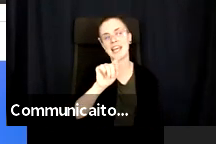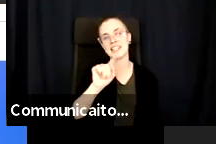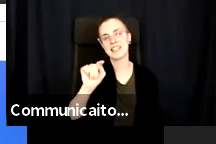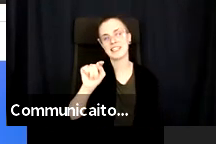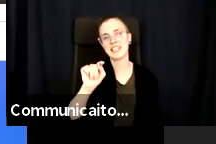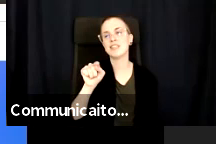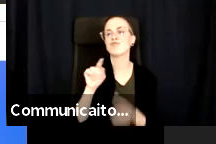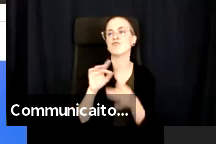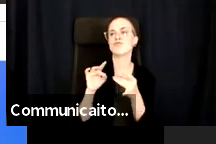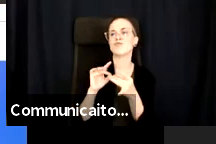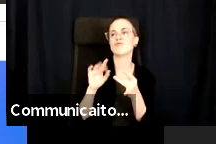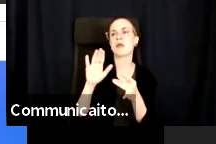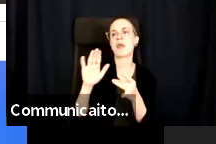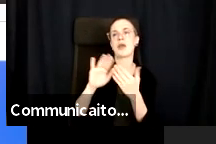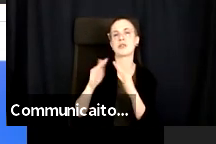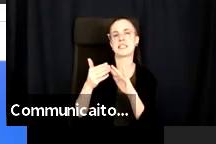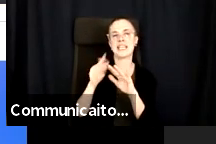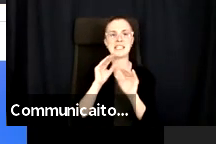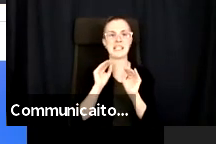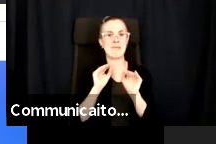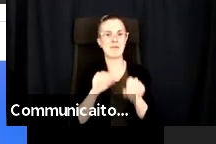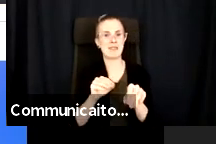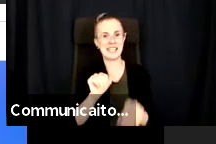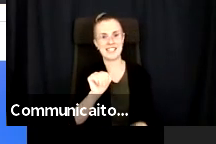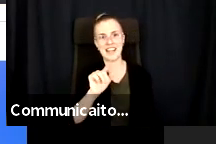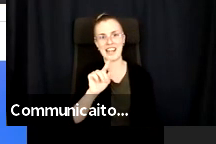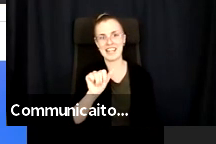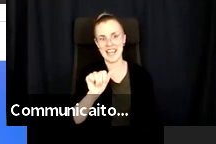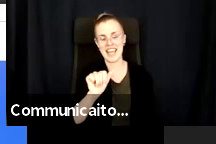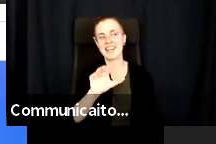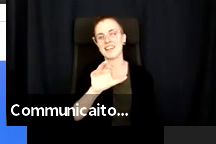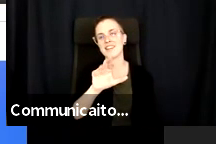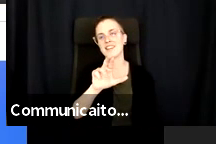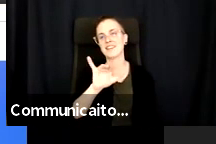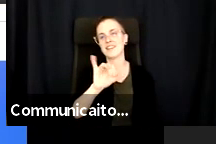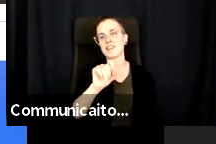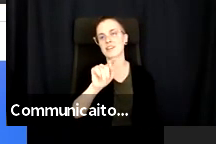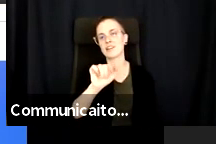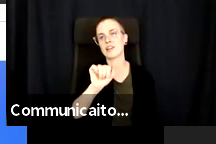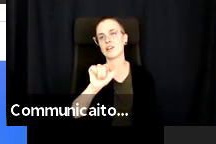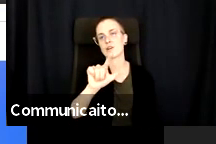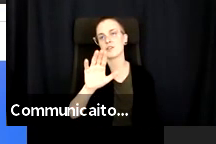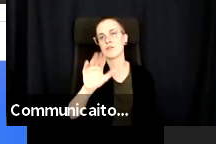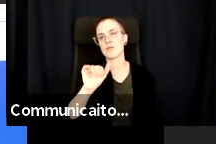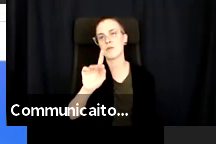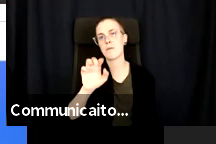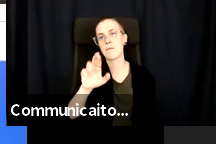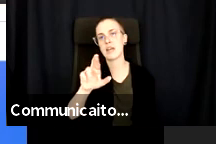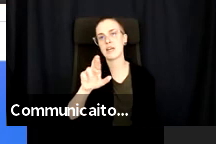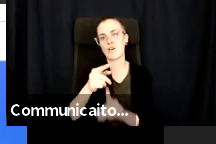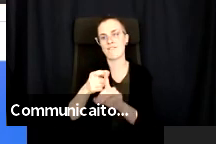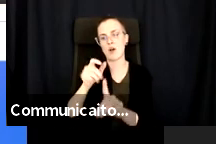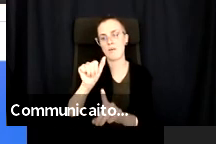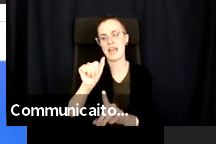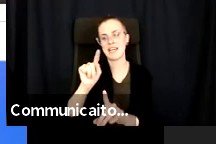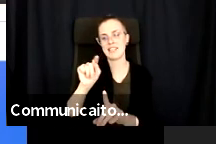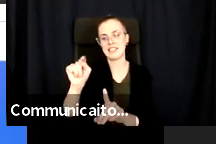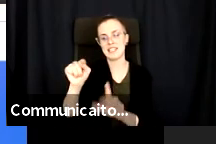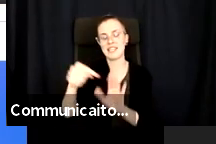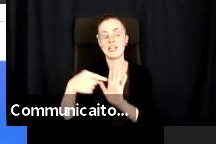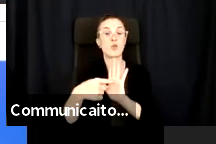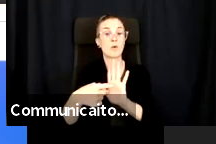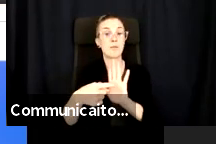implementation of the ADA. Please join me in hearing from Crystal Baker with AT&T representing the city of Dallas.